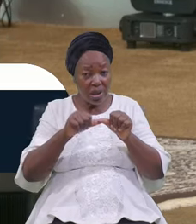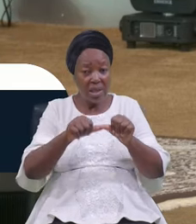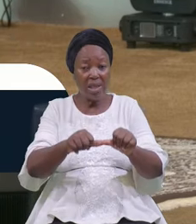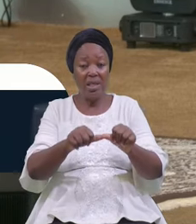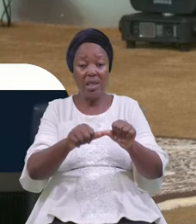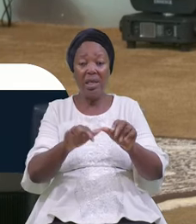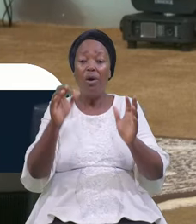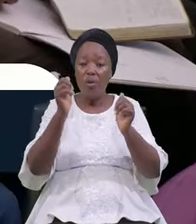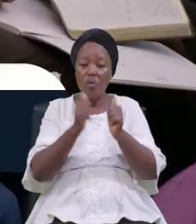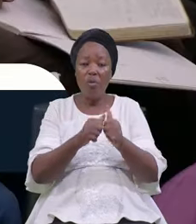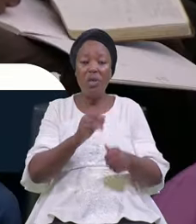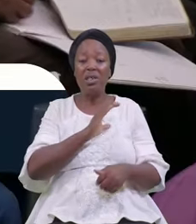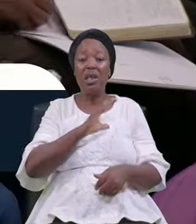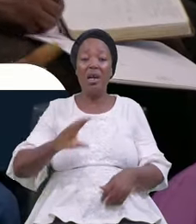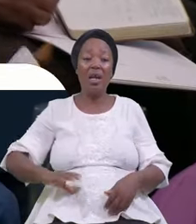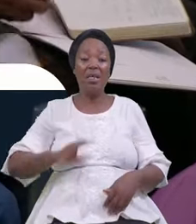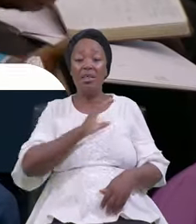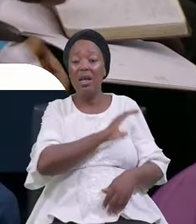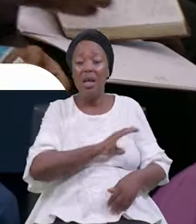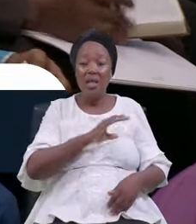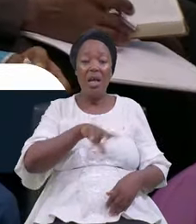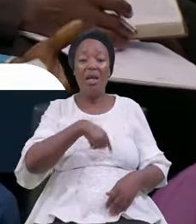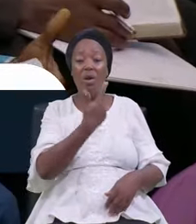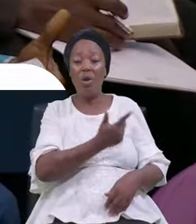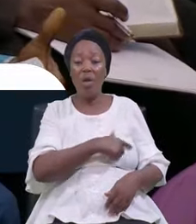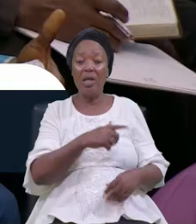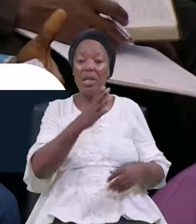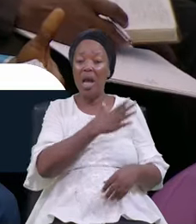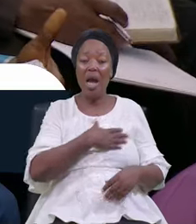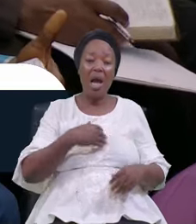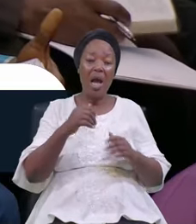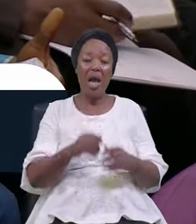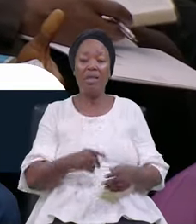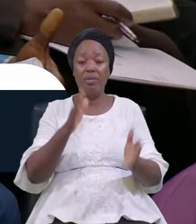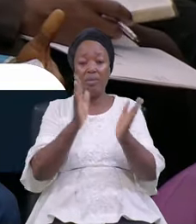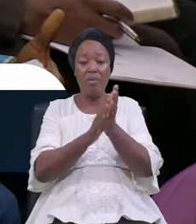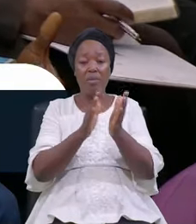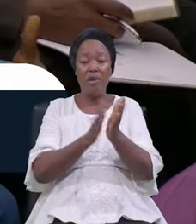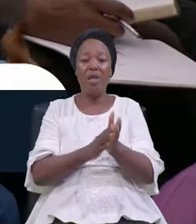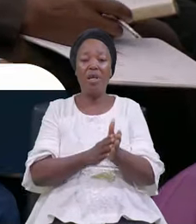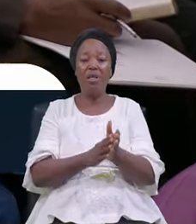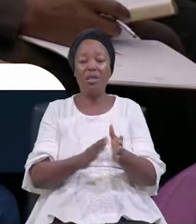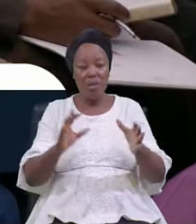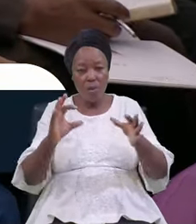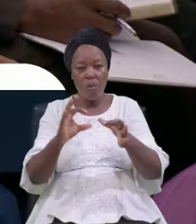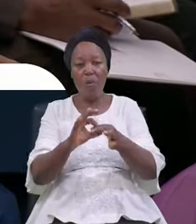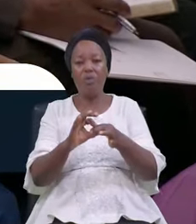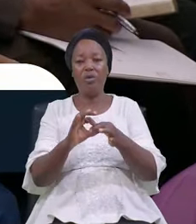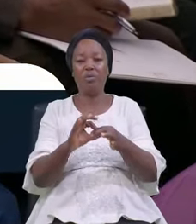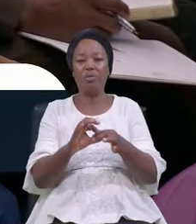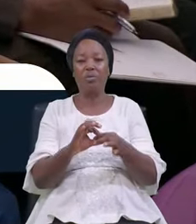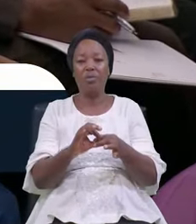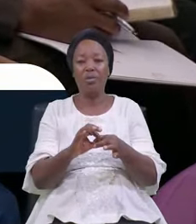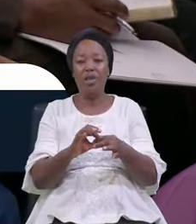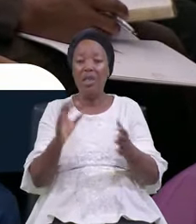with Christ-like loyalty and commendable cooperation. Cooperation. That you cooperate